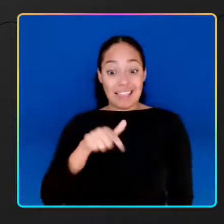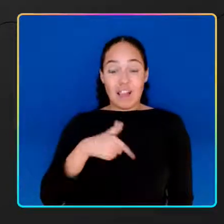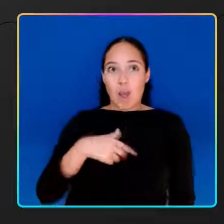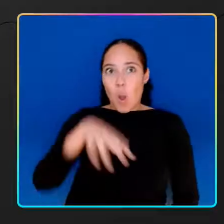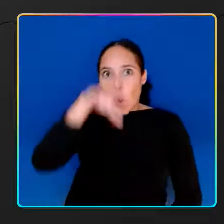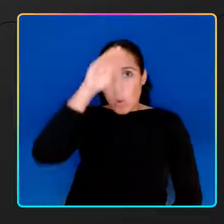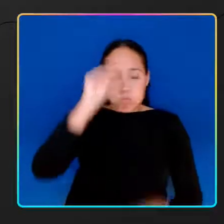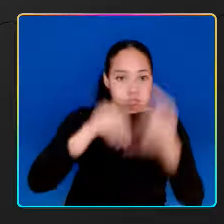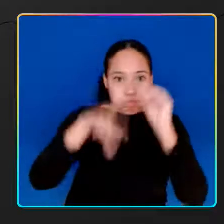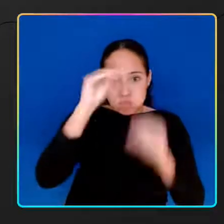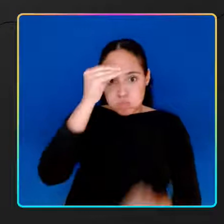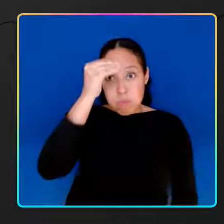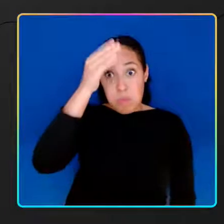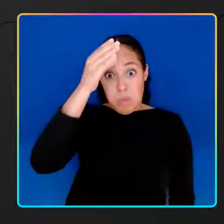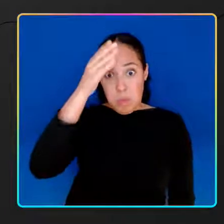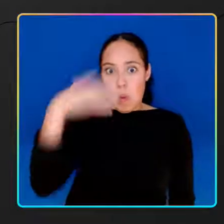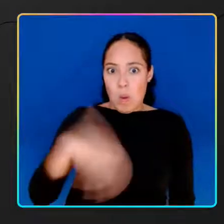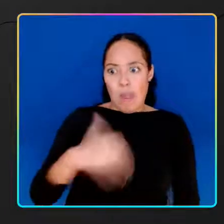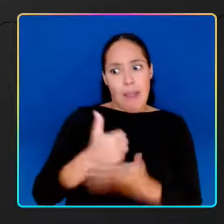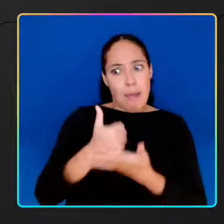love that.